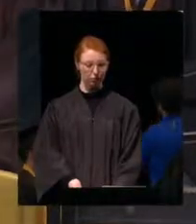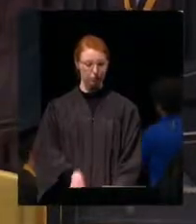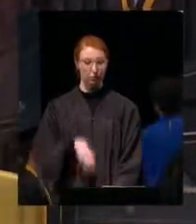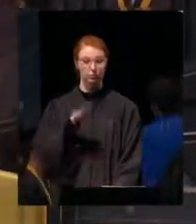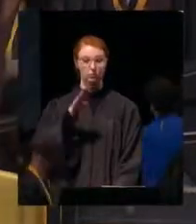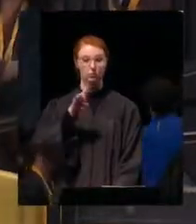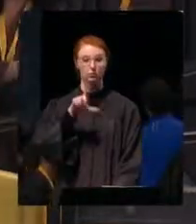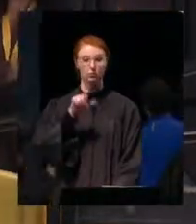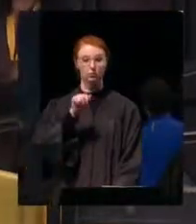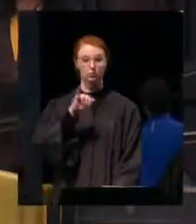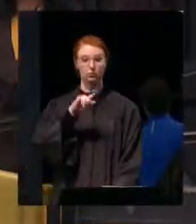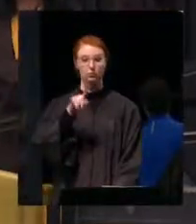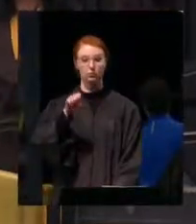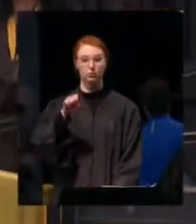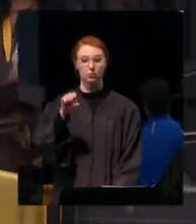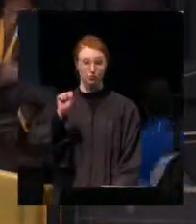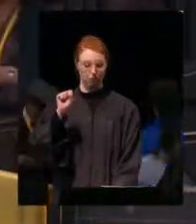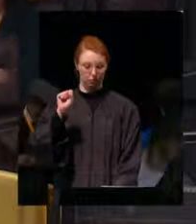Blaze Sheik.